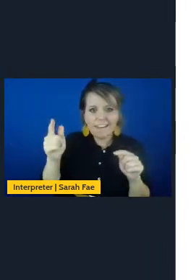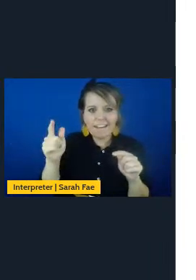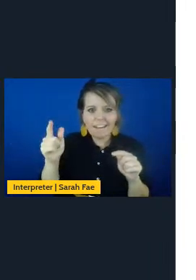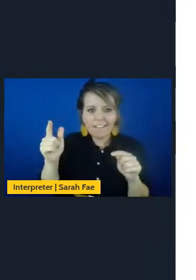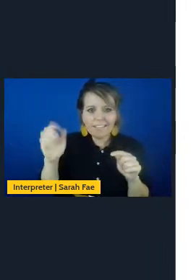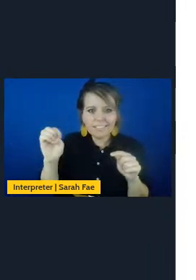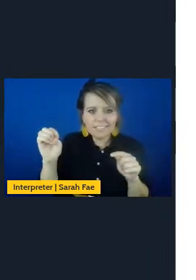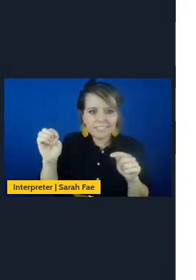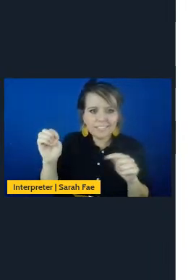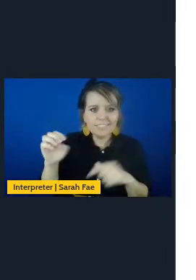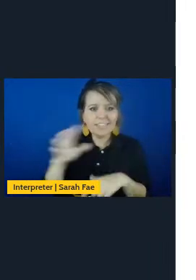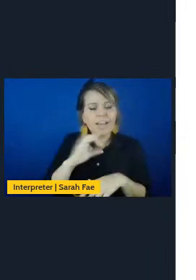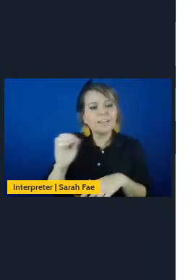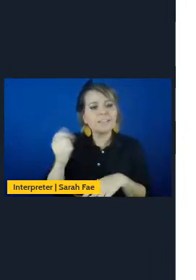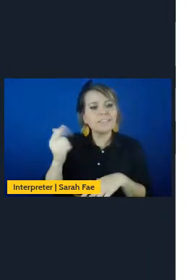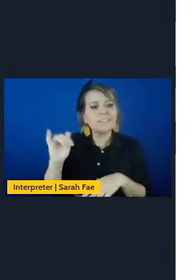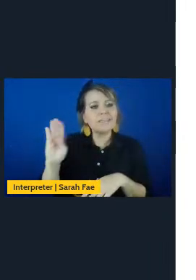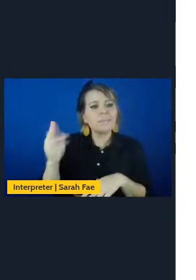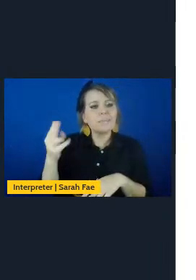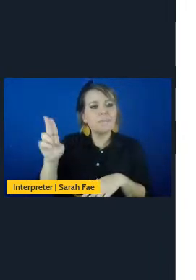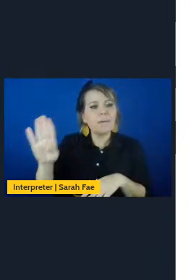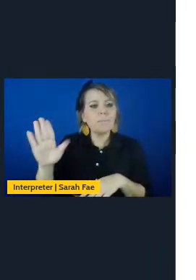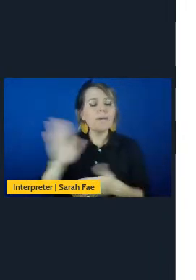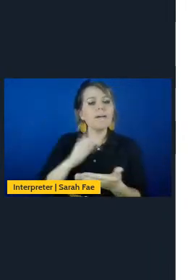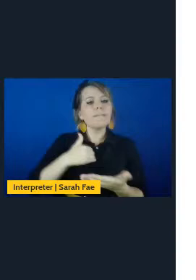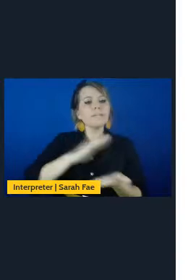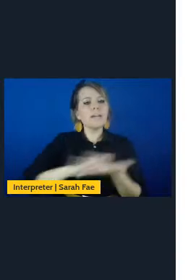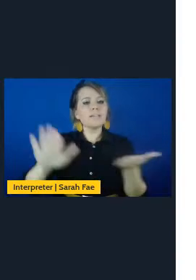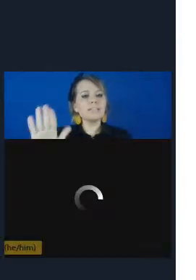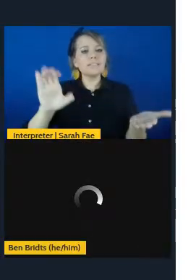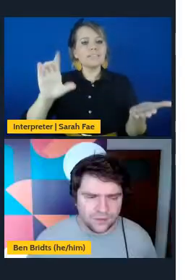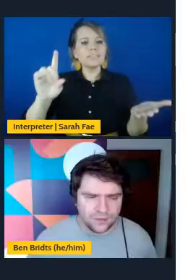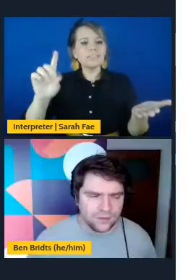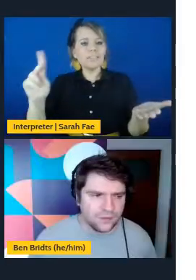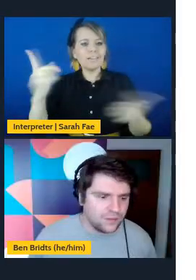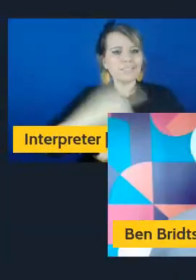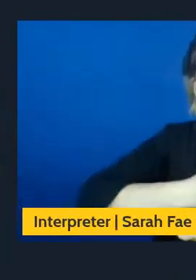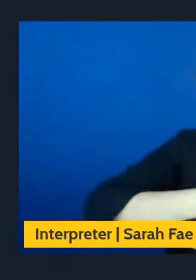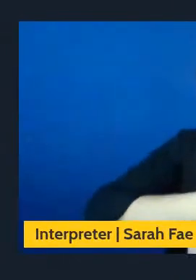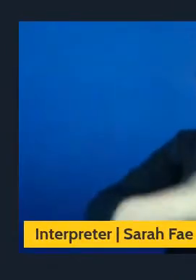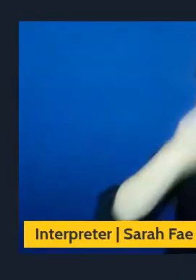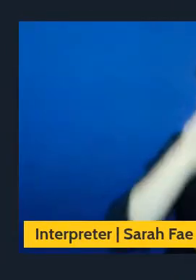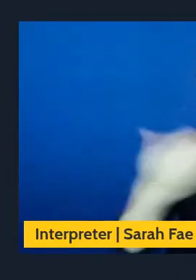and have a nice CDK day. Thank you.